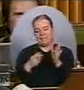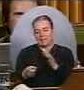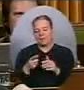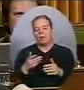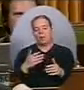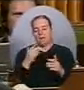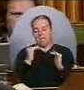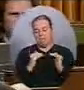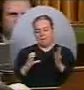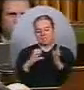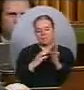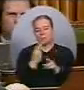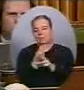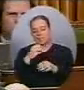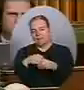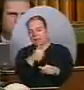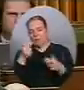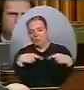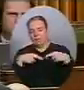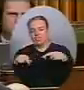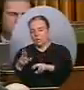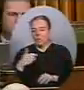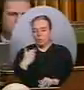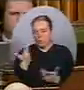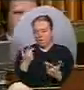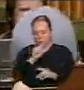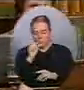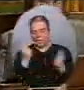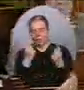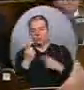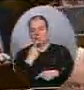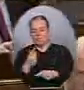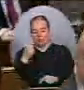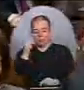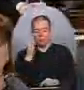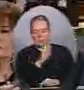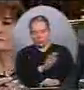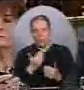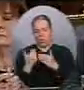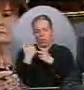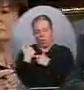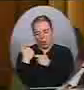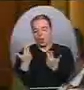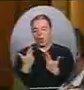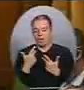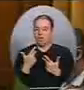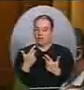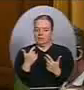to tell us about their role in this before it comes to a public inquiry? The Honourable Parliamentary Secretary to the Prime